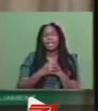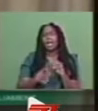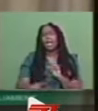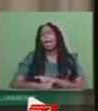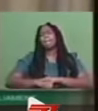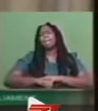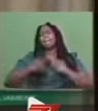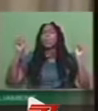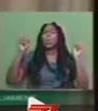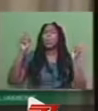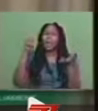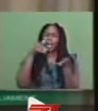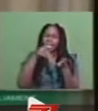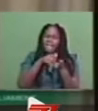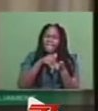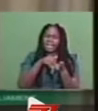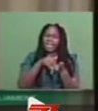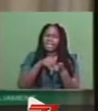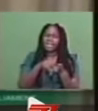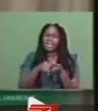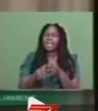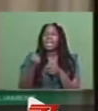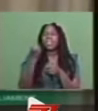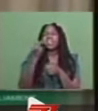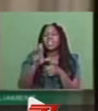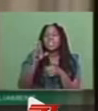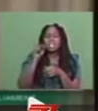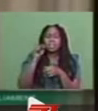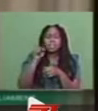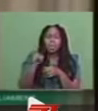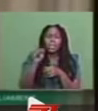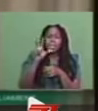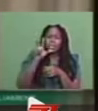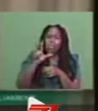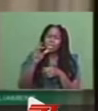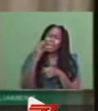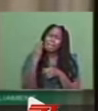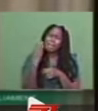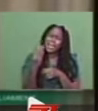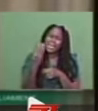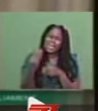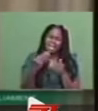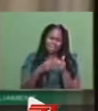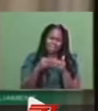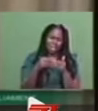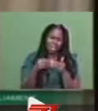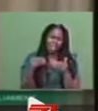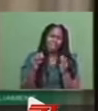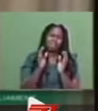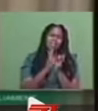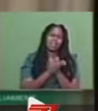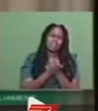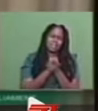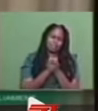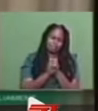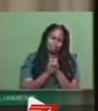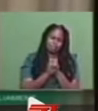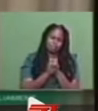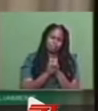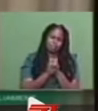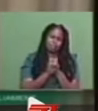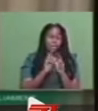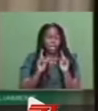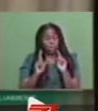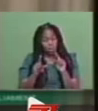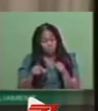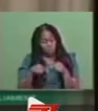to $13.3 billion. $13.3 billion. Go to page 133 of the